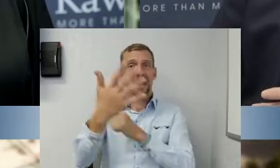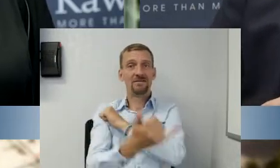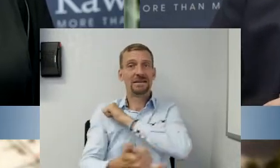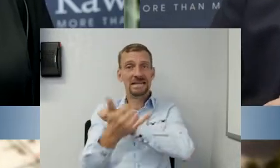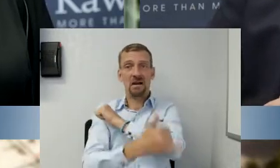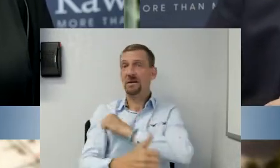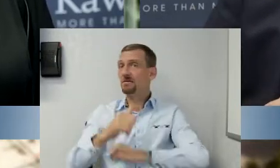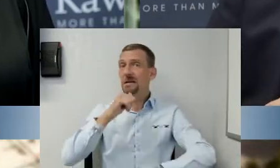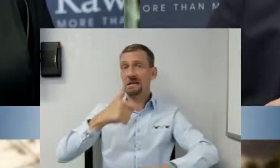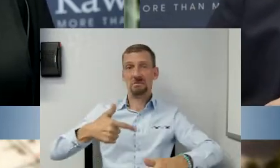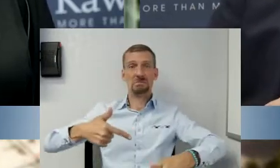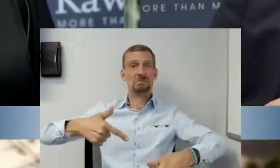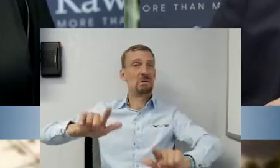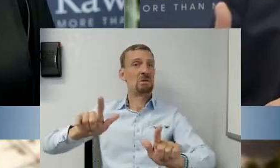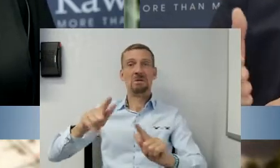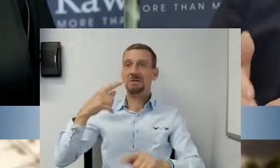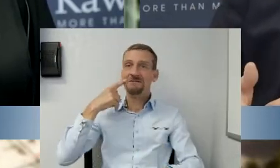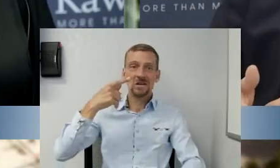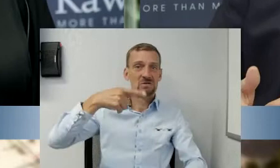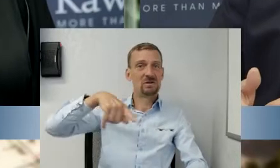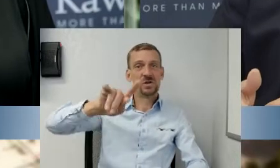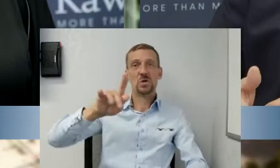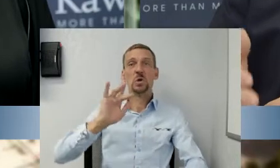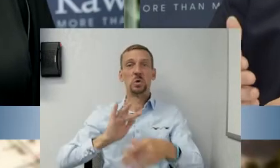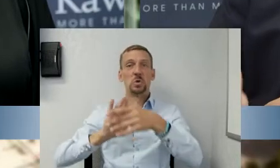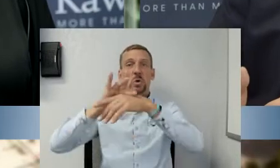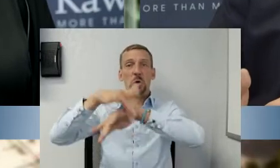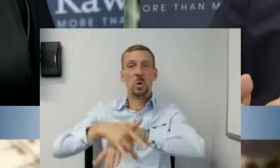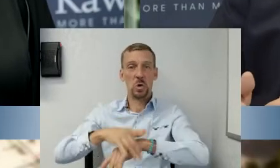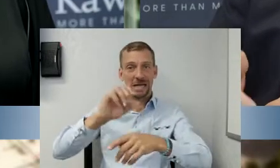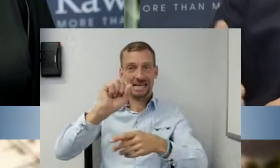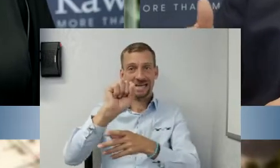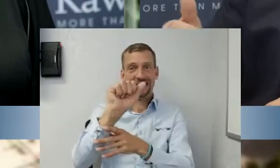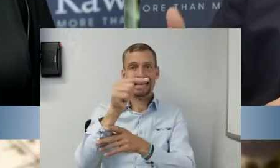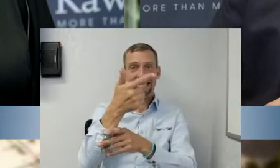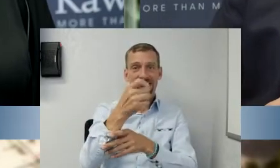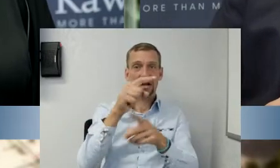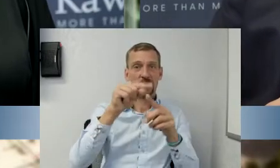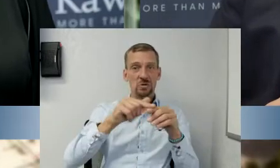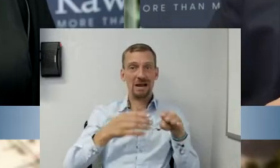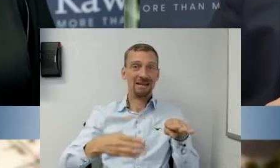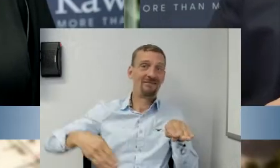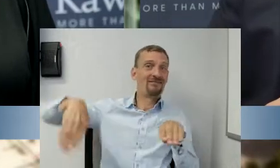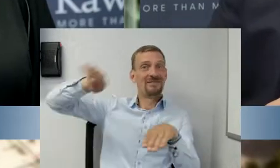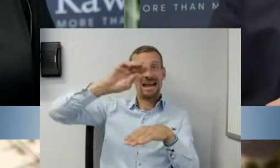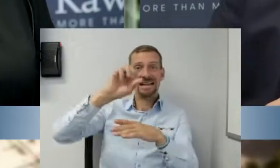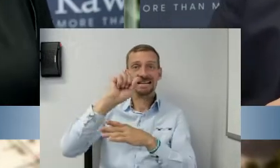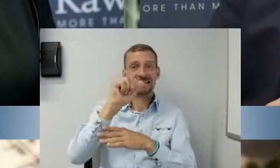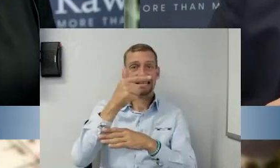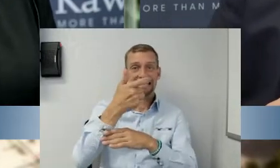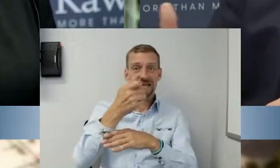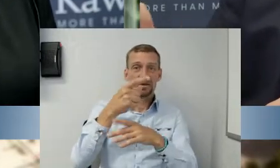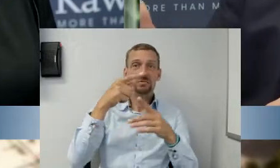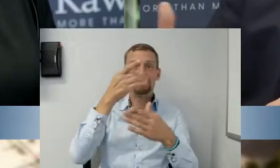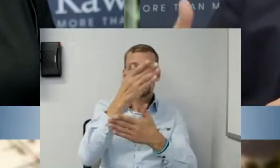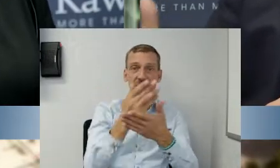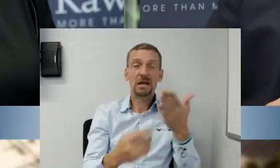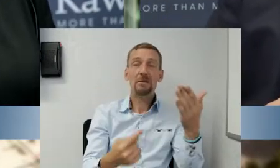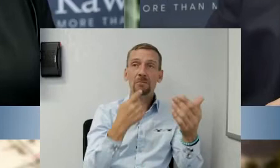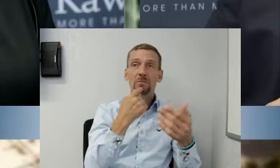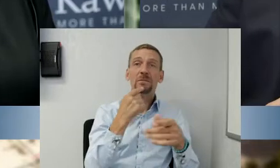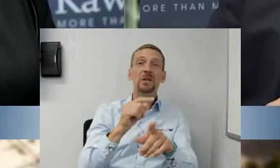not permitted to go from early stage 2 to advanced stage 2. Some people call